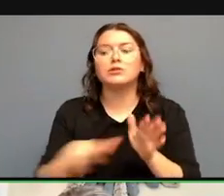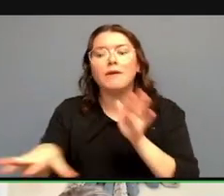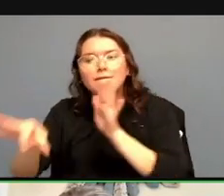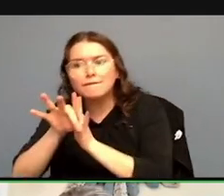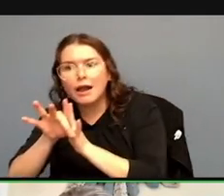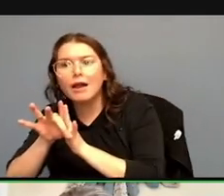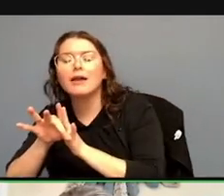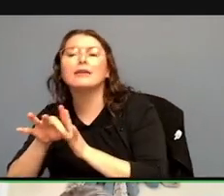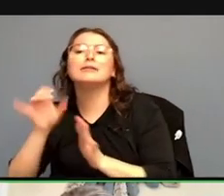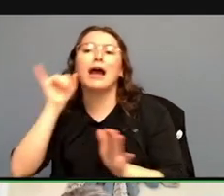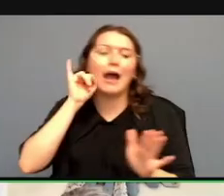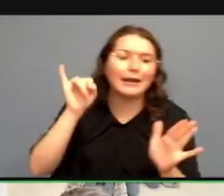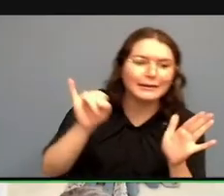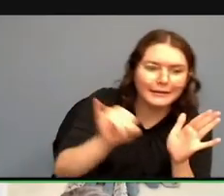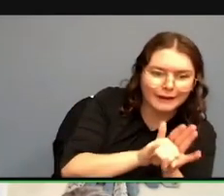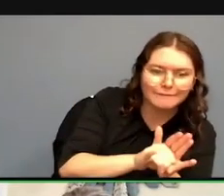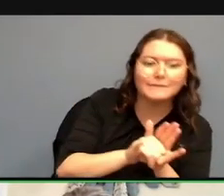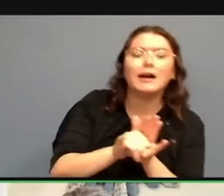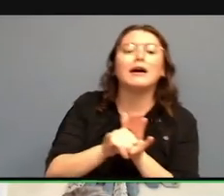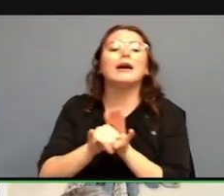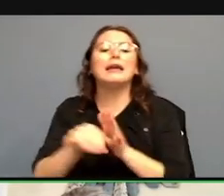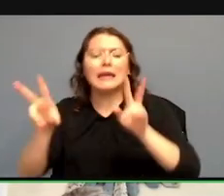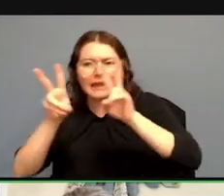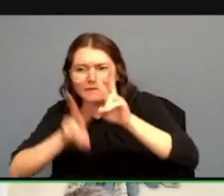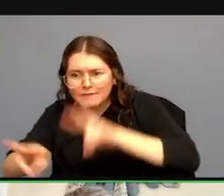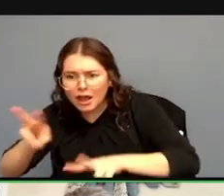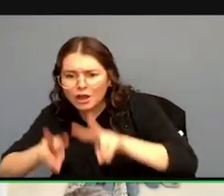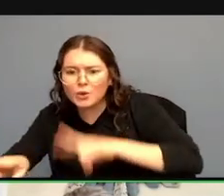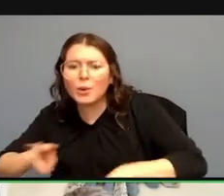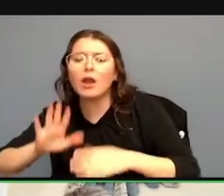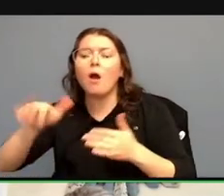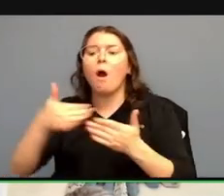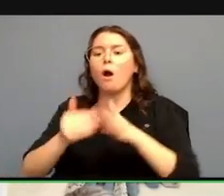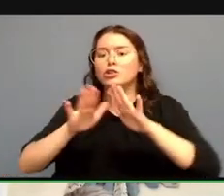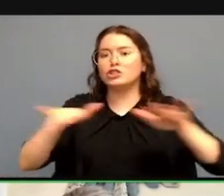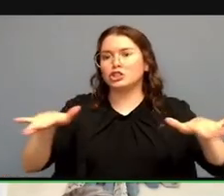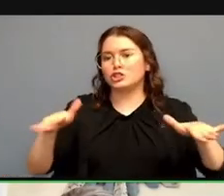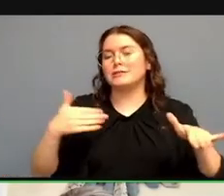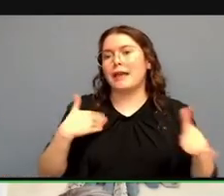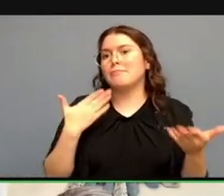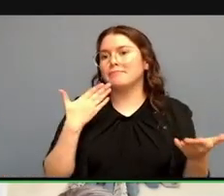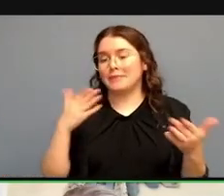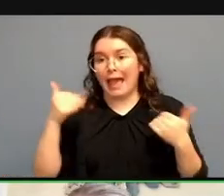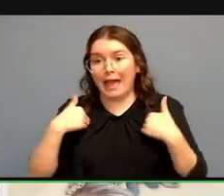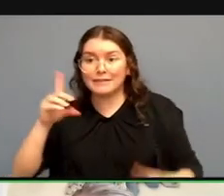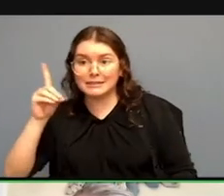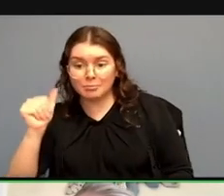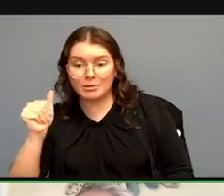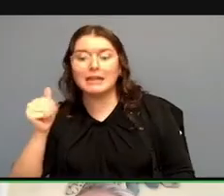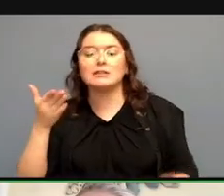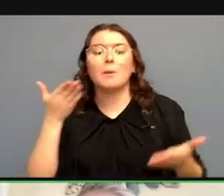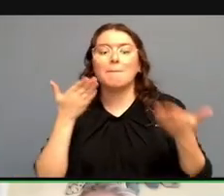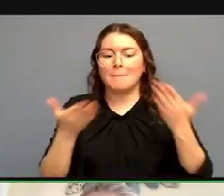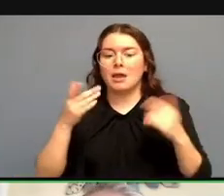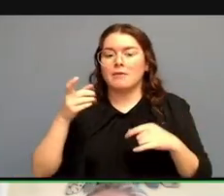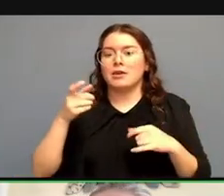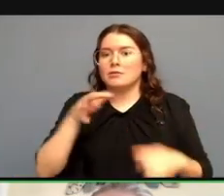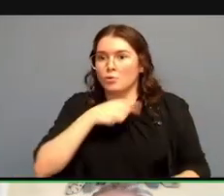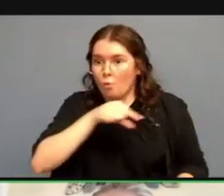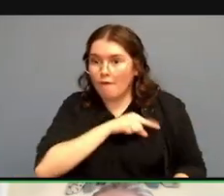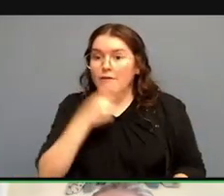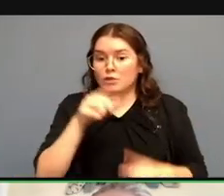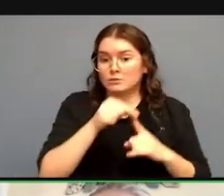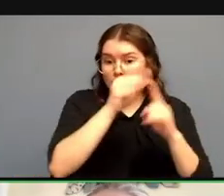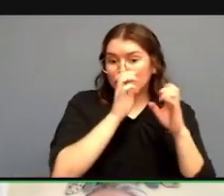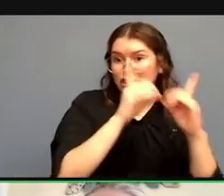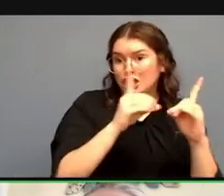children with disabilities who may be eligible for special education and related services. And all they have to do